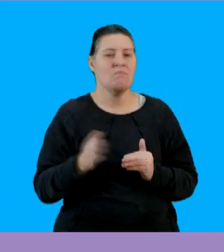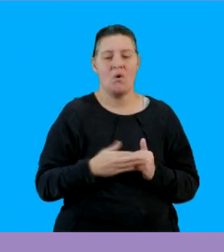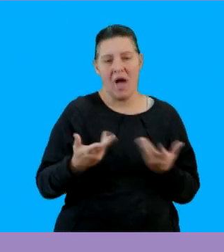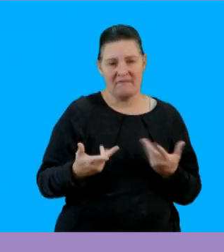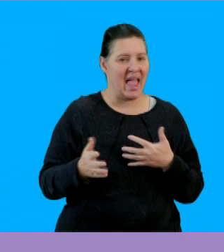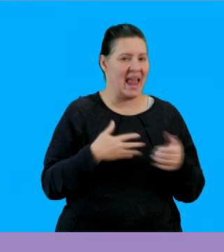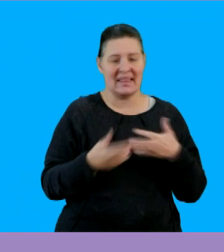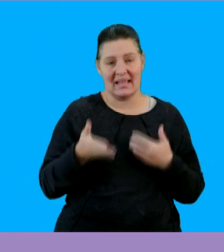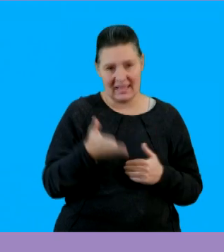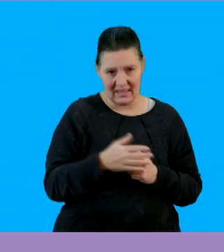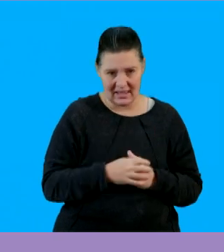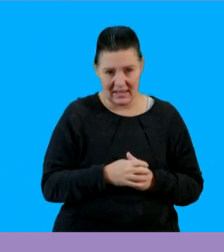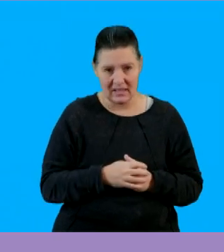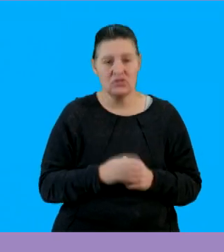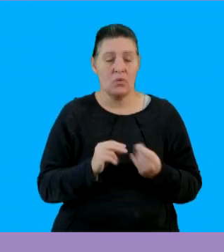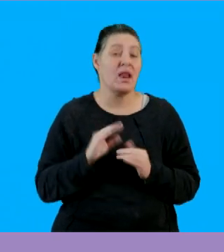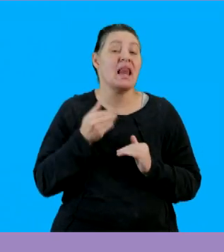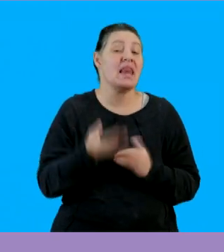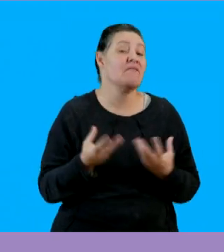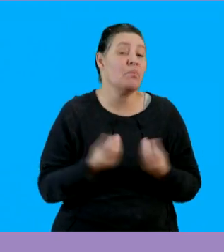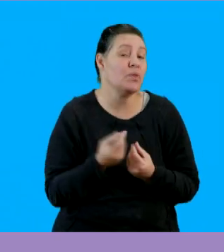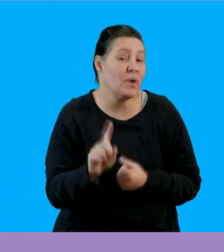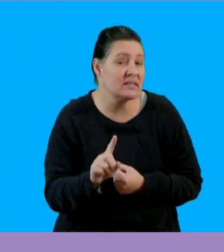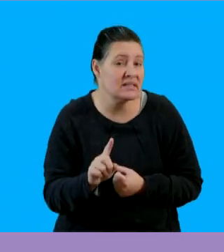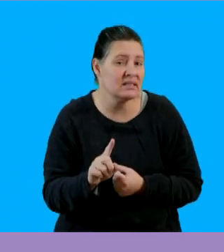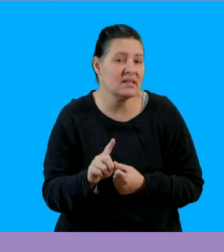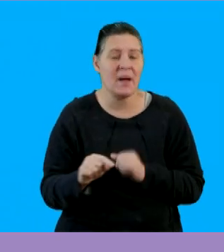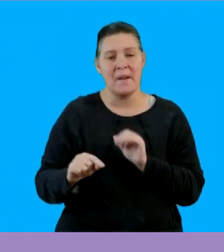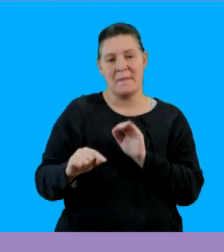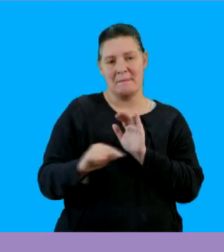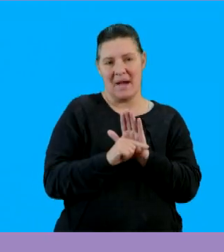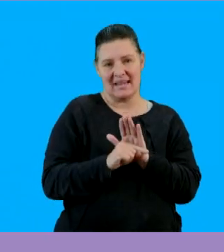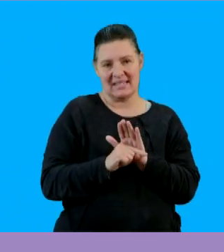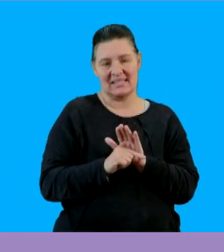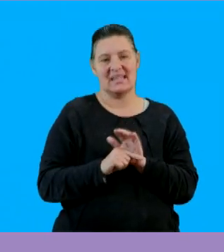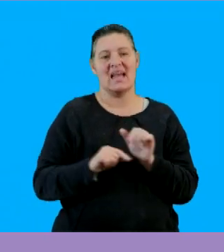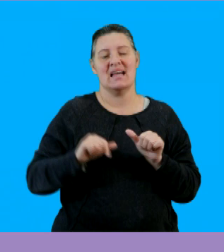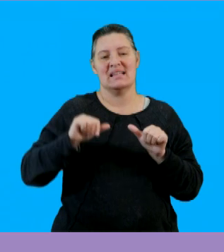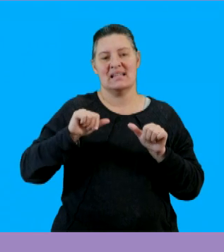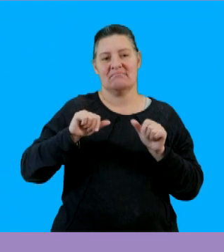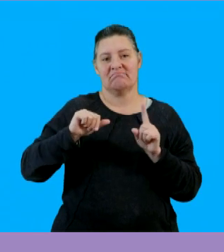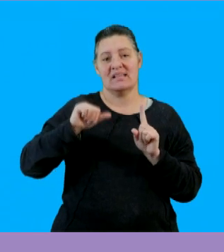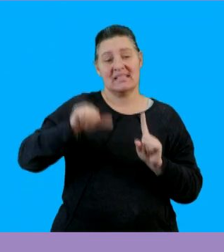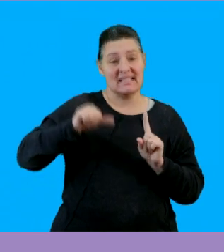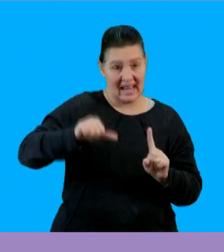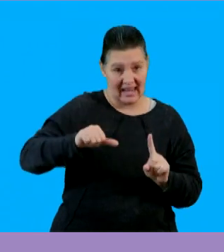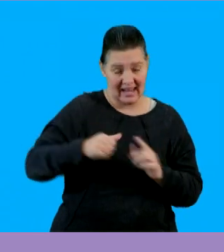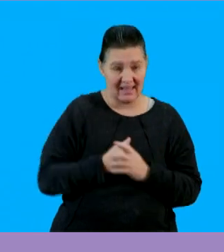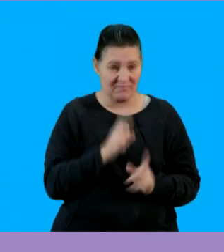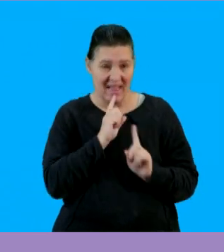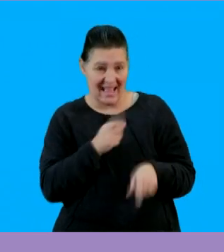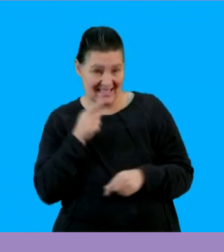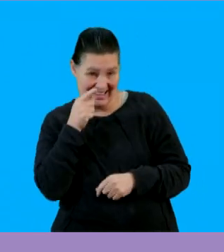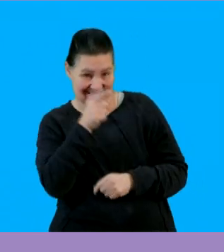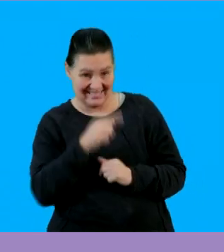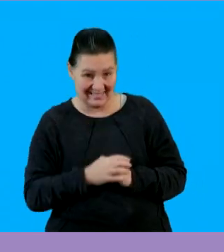of f, we no longer have anything there. And then we are just left there with a minus 16. So that